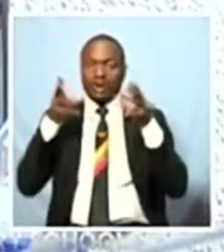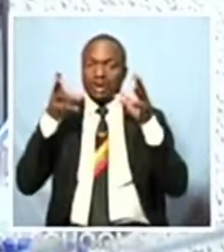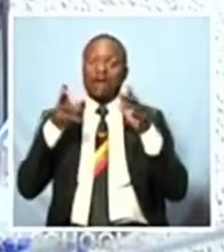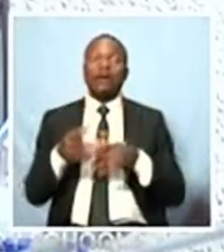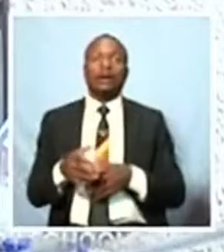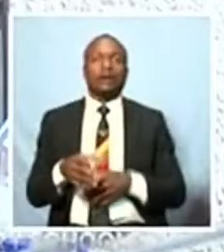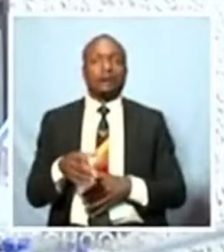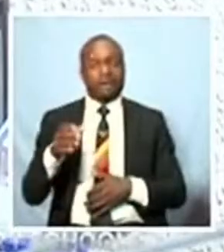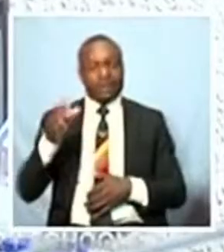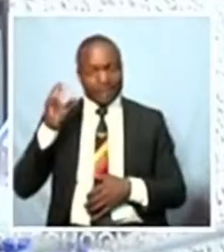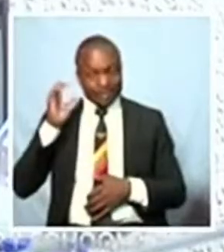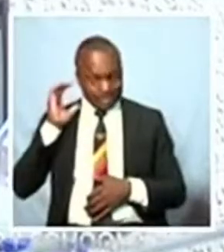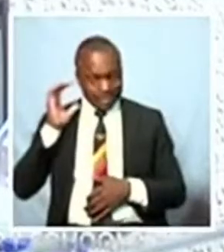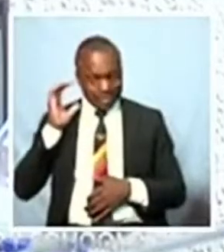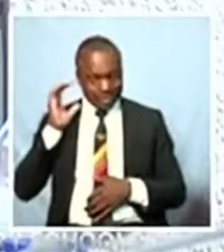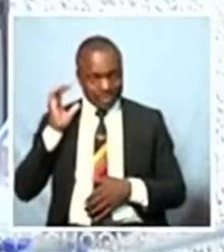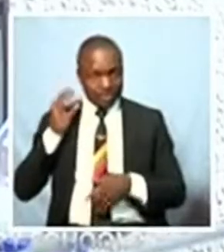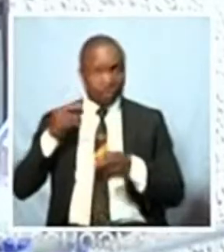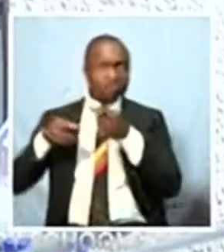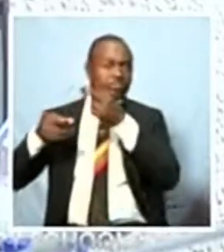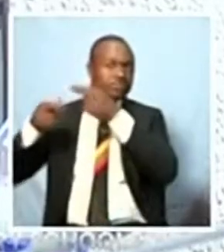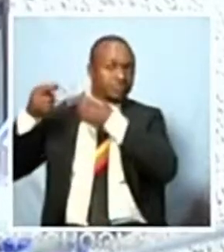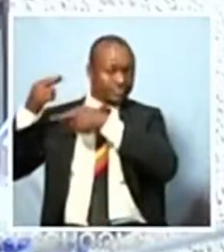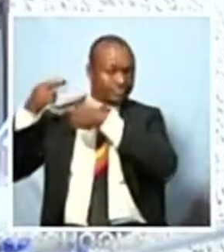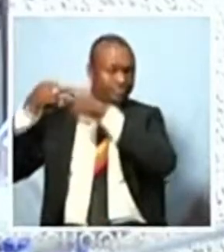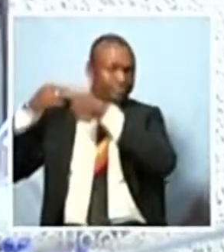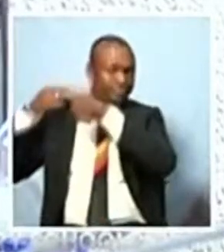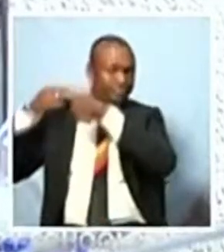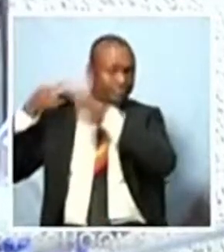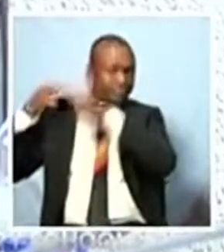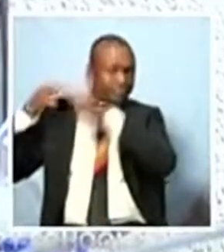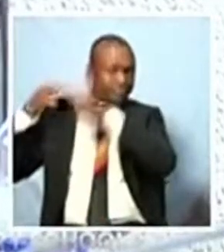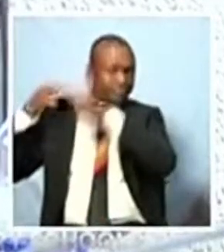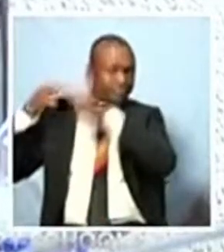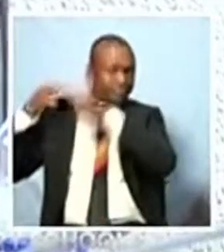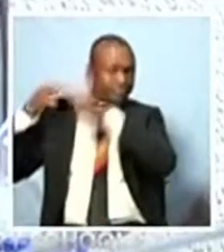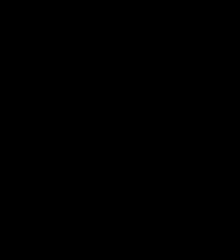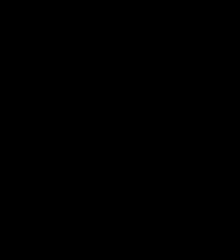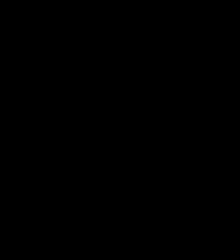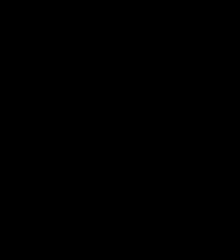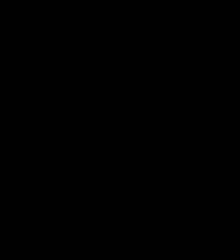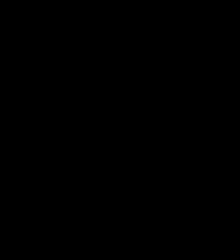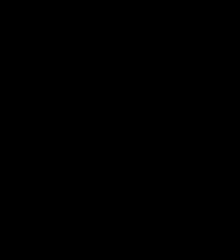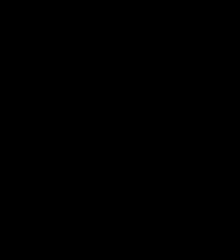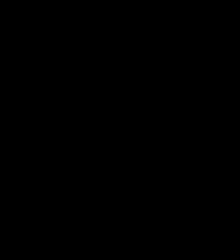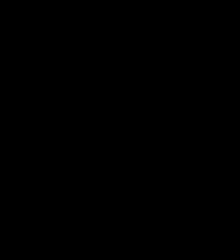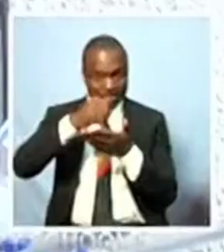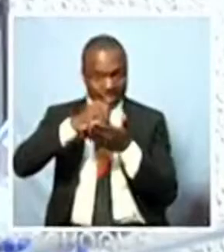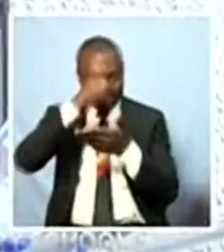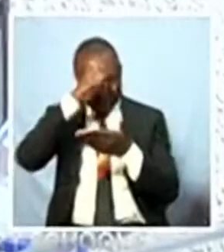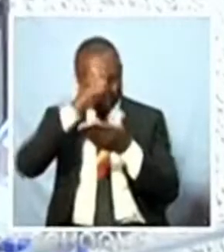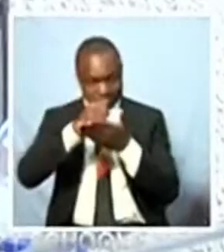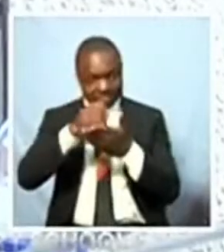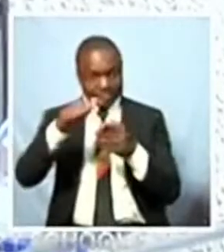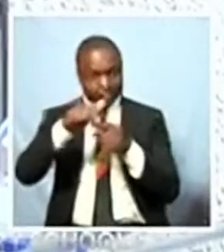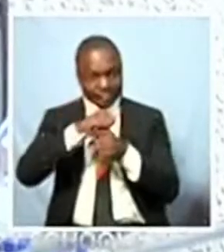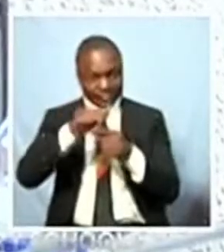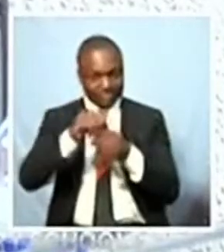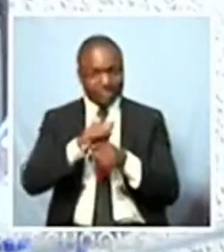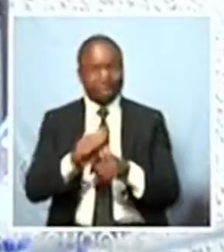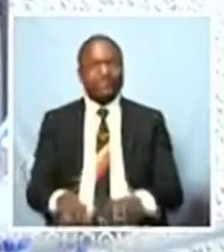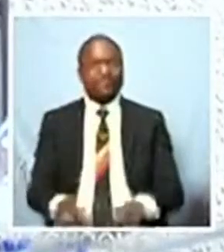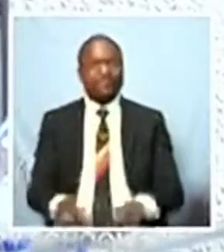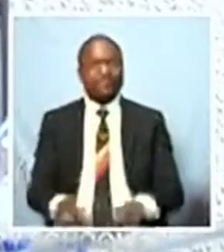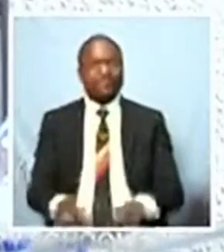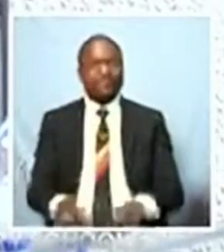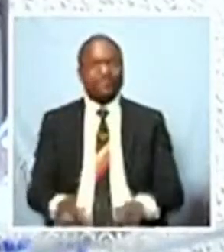to review our own curriculum for students that we are training,